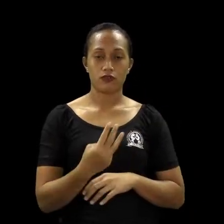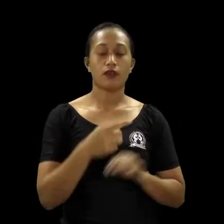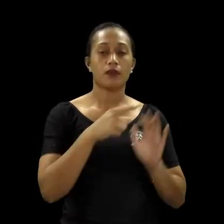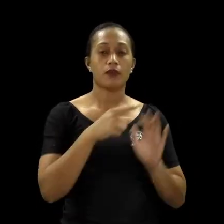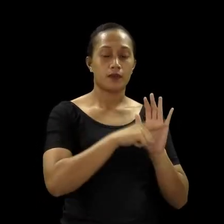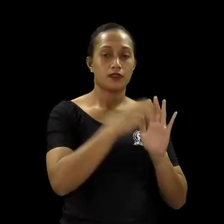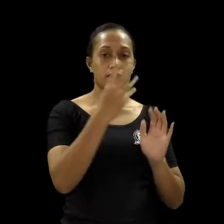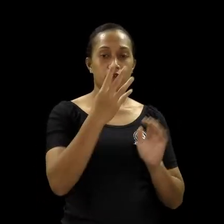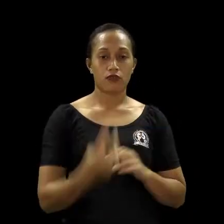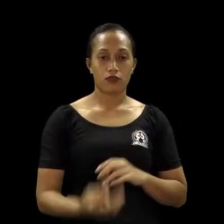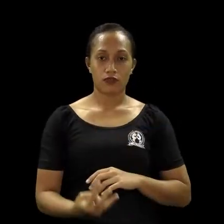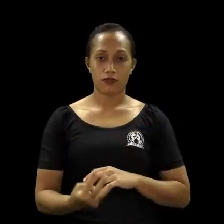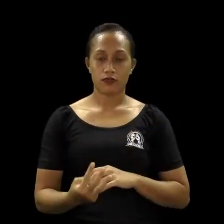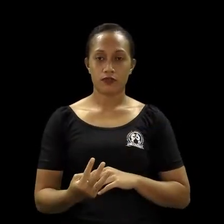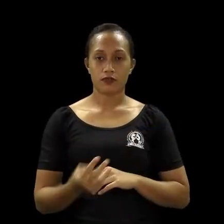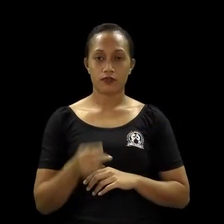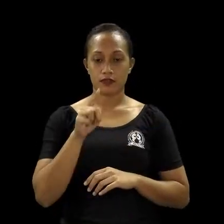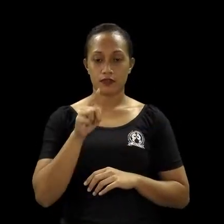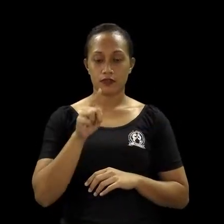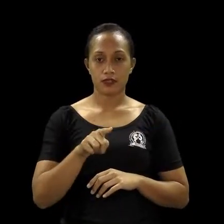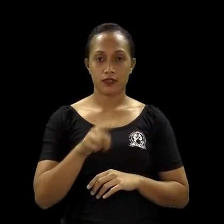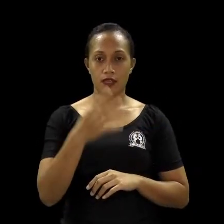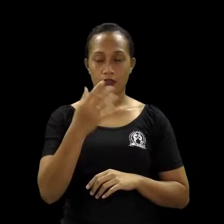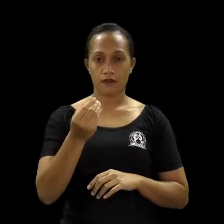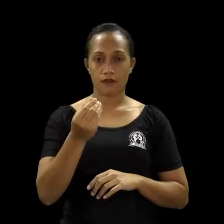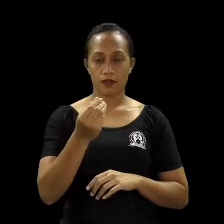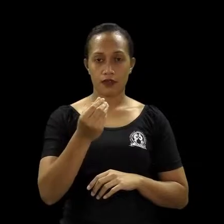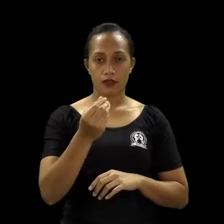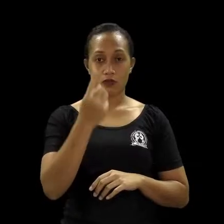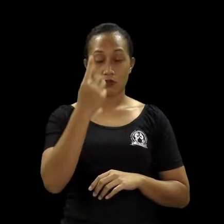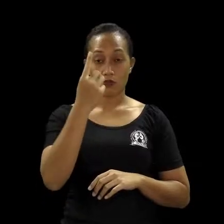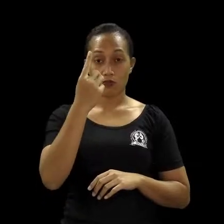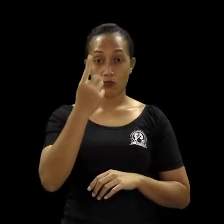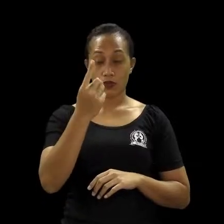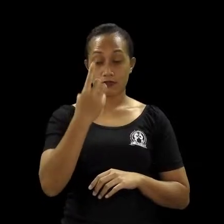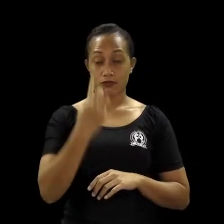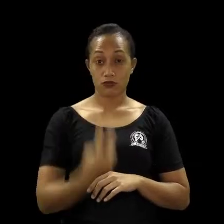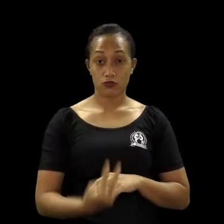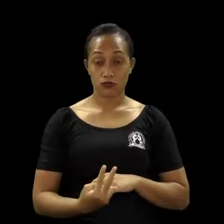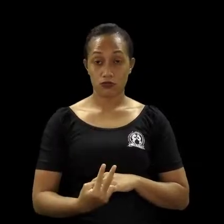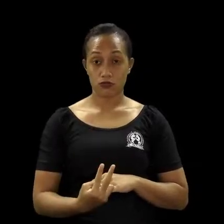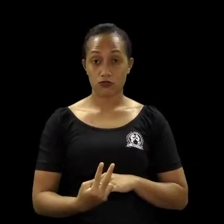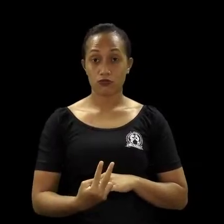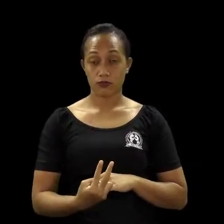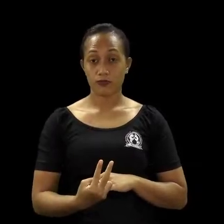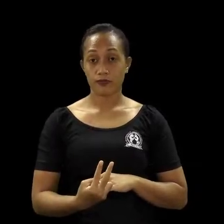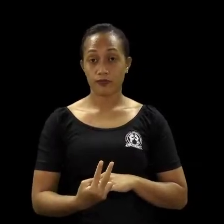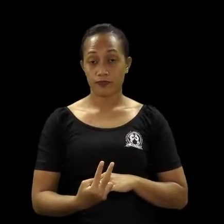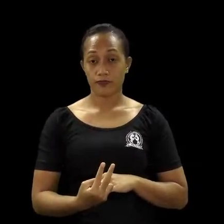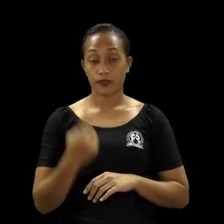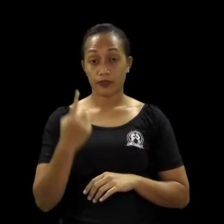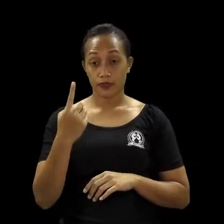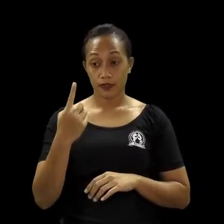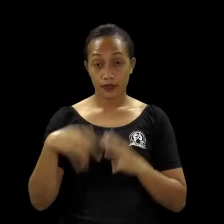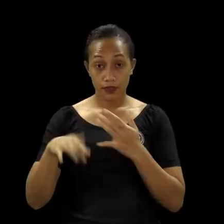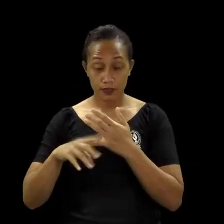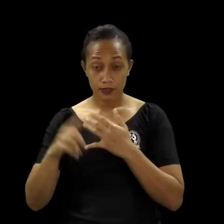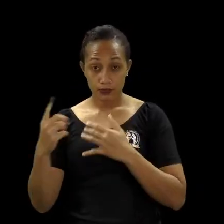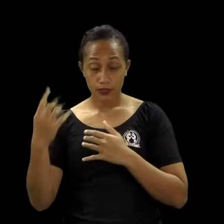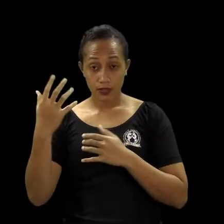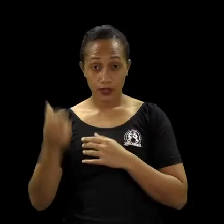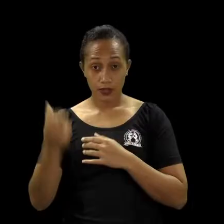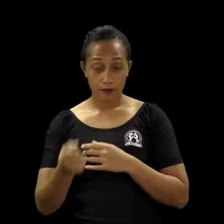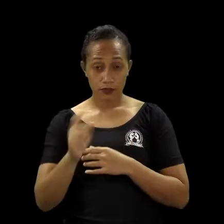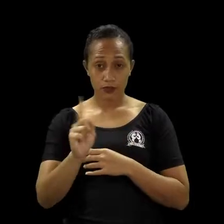minus 4/3. Then we have minus 1/2, minus 1/2. And then finally,